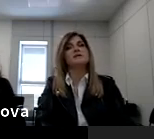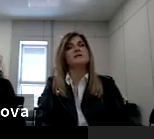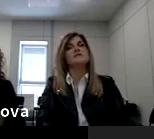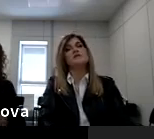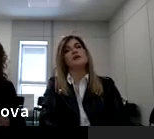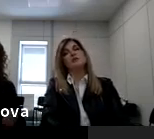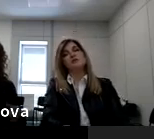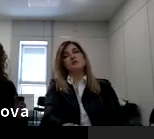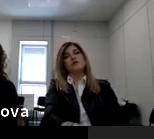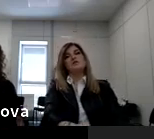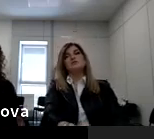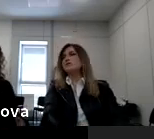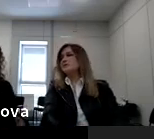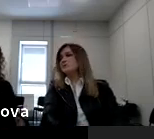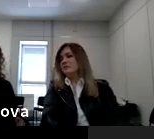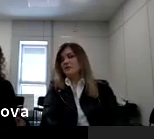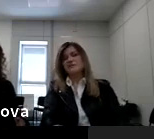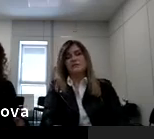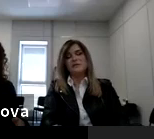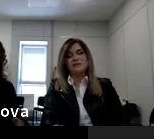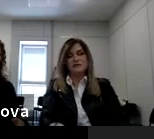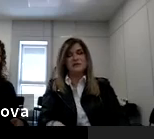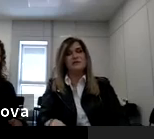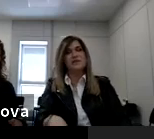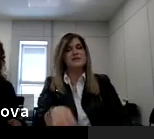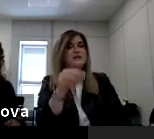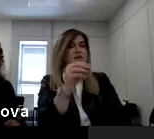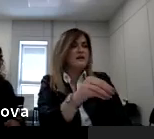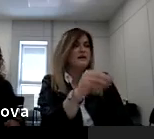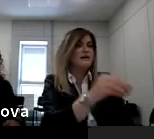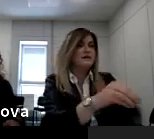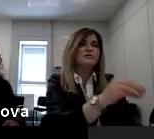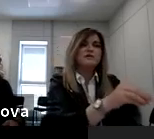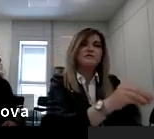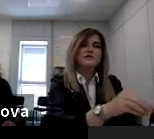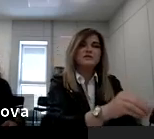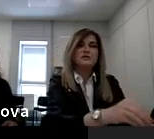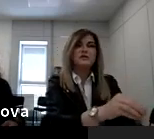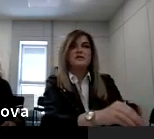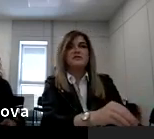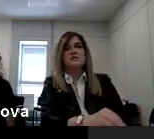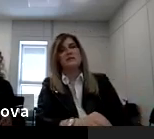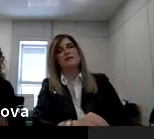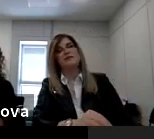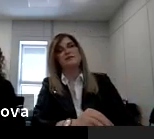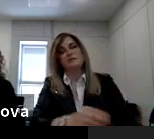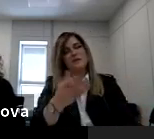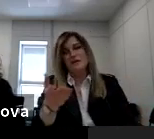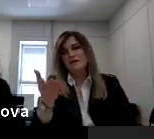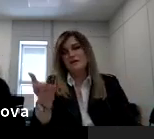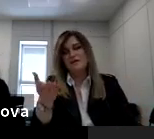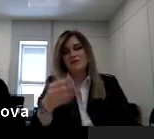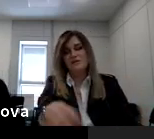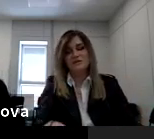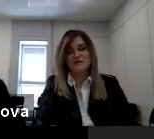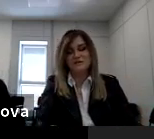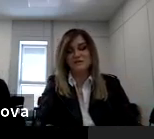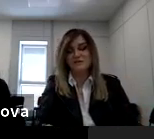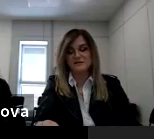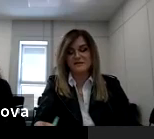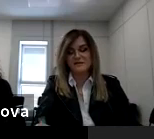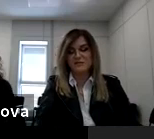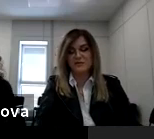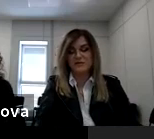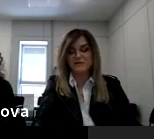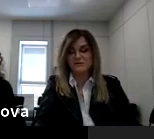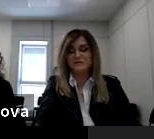coordinations. Yeah, it is very hard coordination. to change. Yeah. Something that is already so put into the documentation. Yes, I think you understand